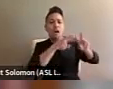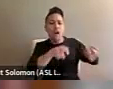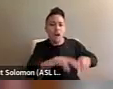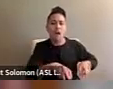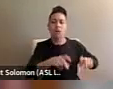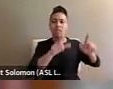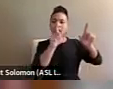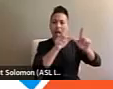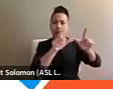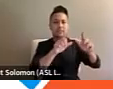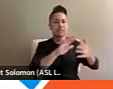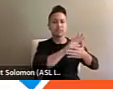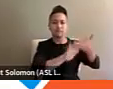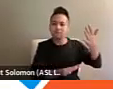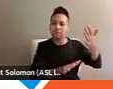us permission to do.